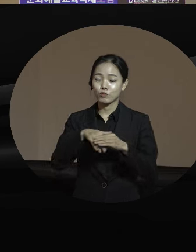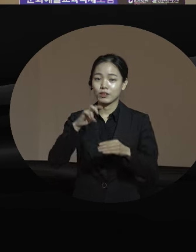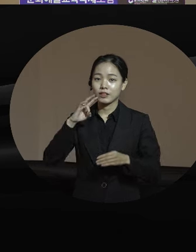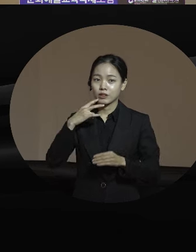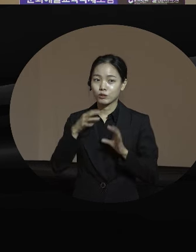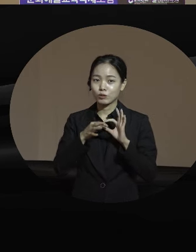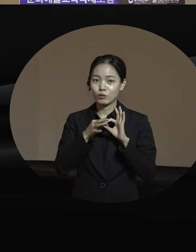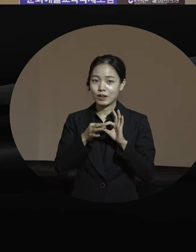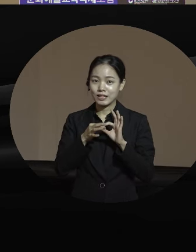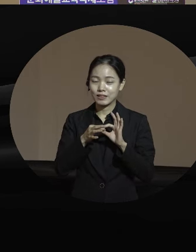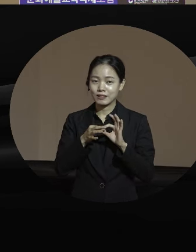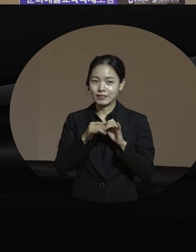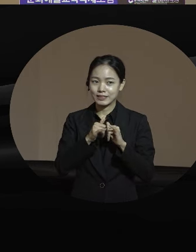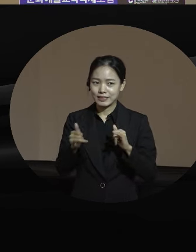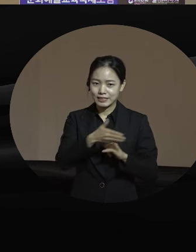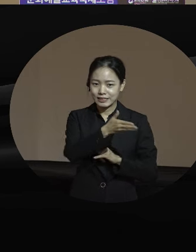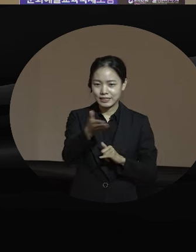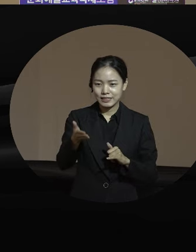field.